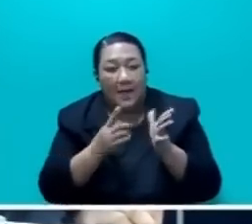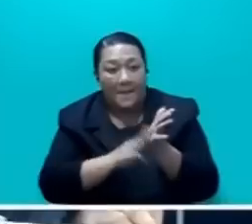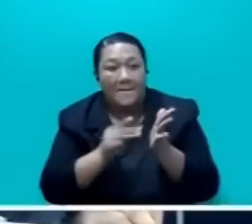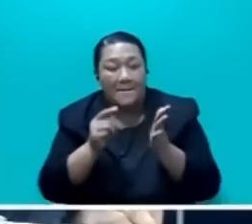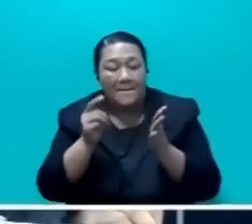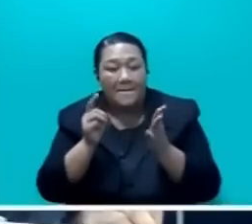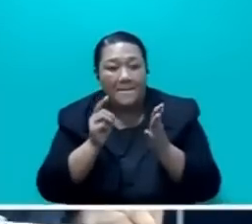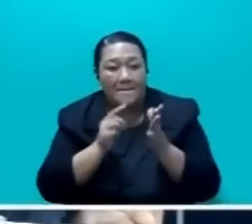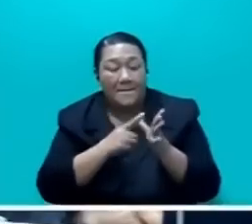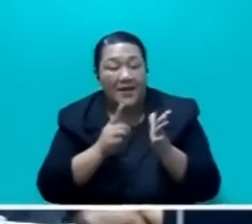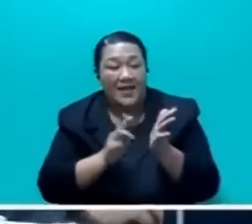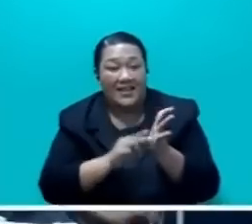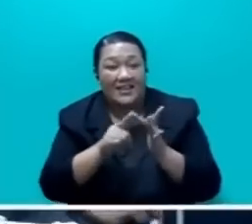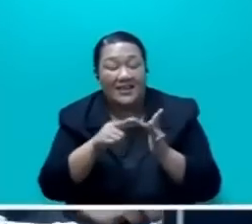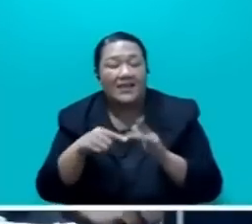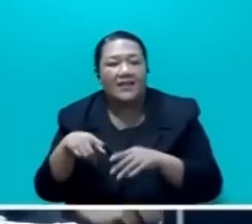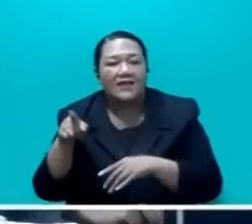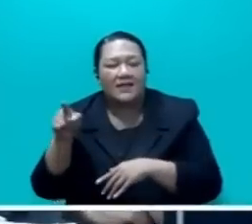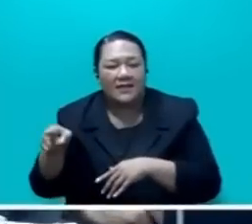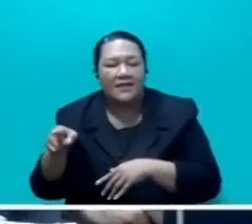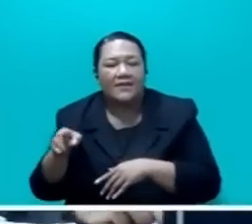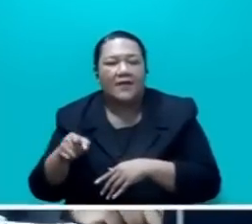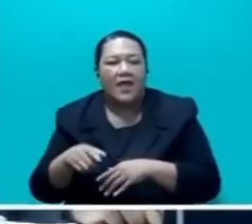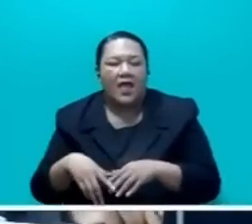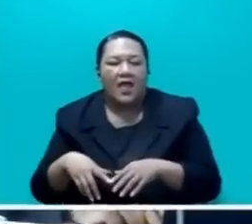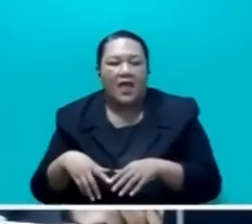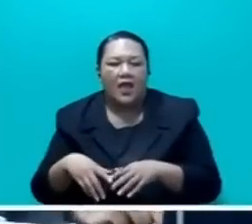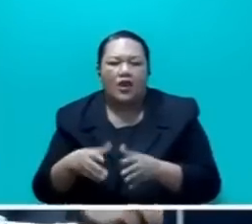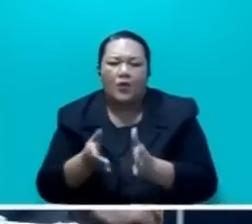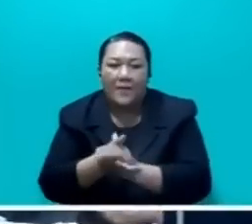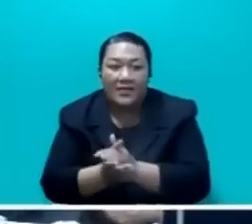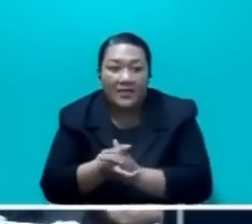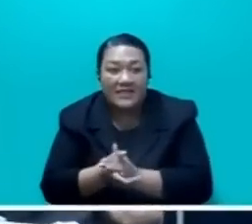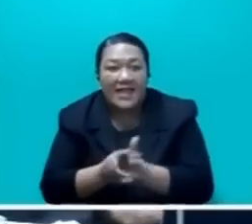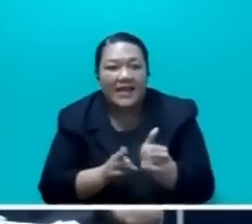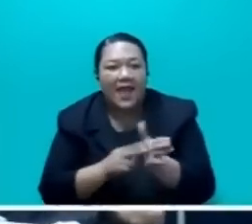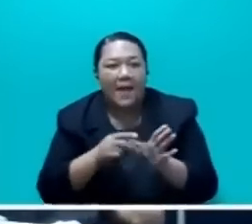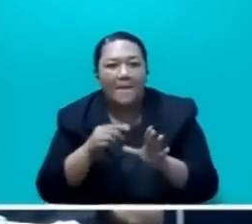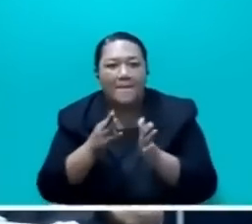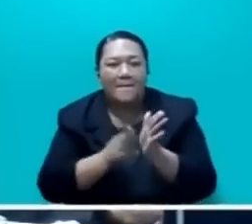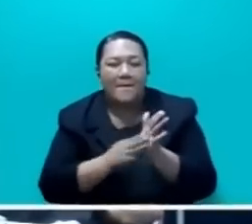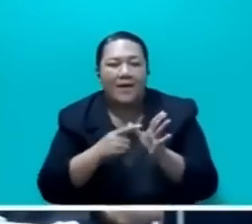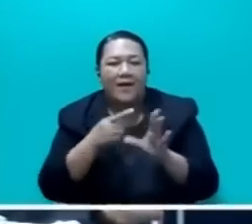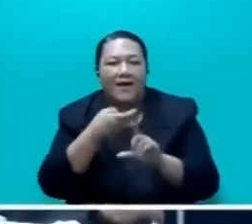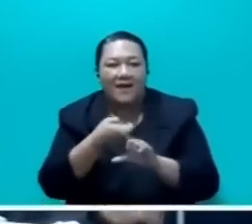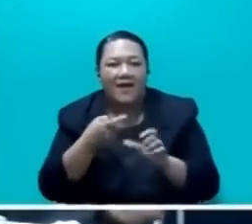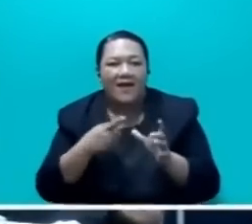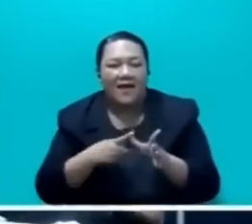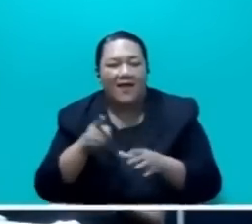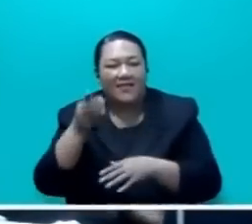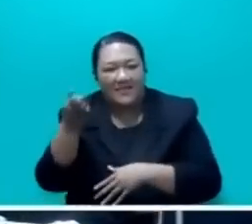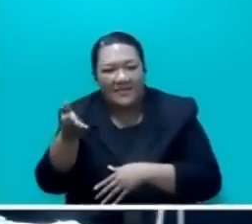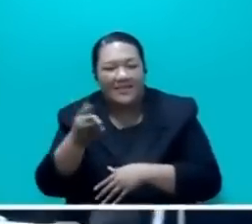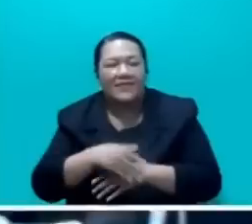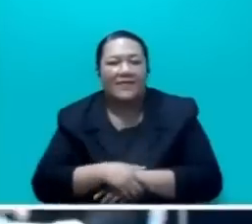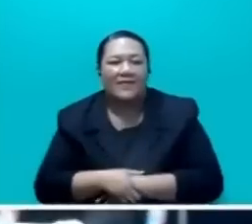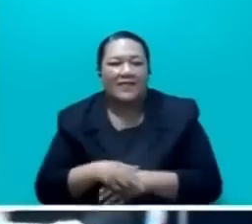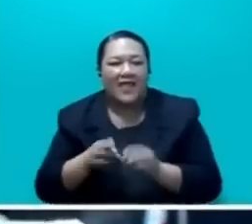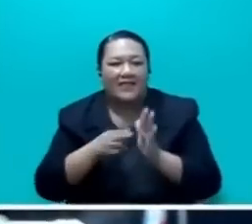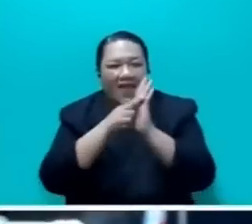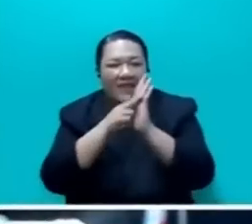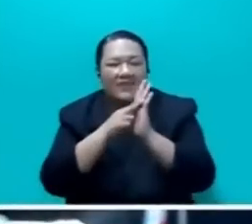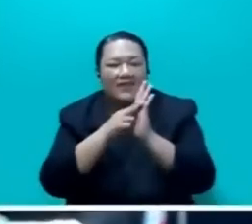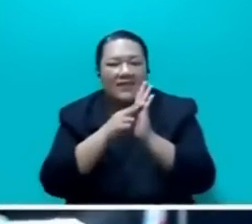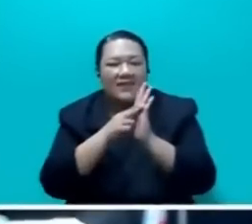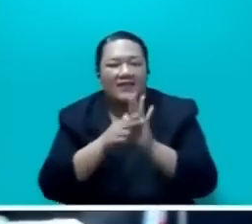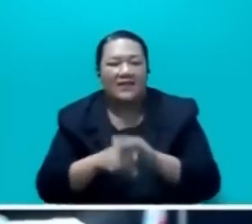wish also to acknowledge our church former minister at Namaka Methodist Church, Reverend Tomasi Nonakamakama, and his family, and my